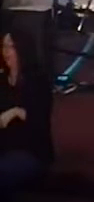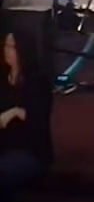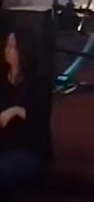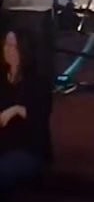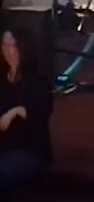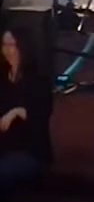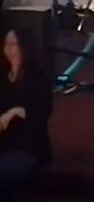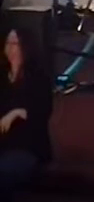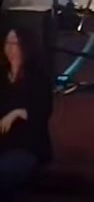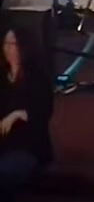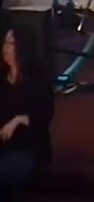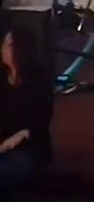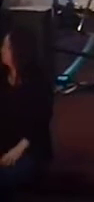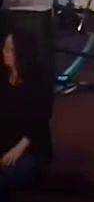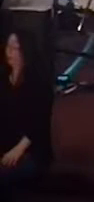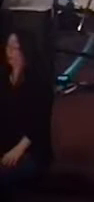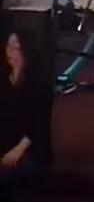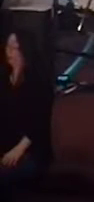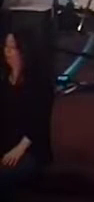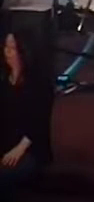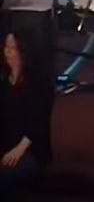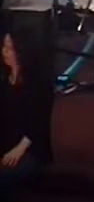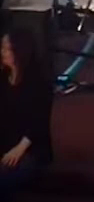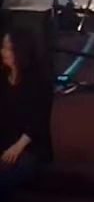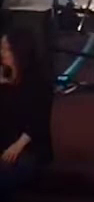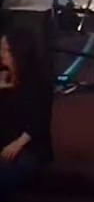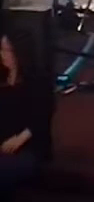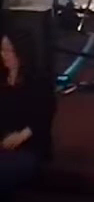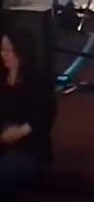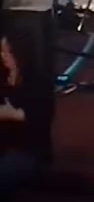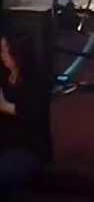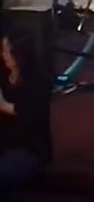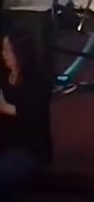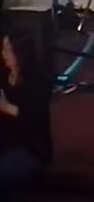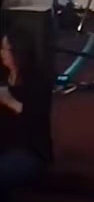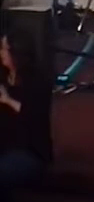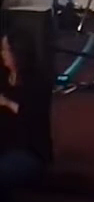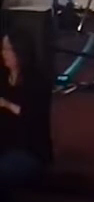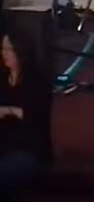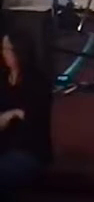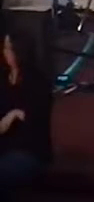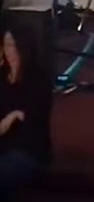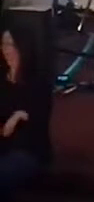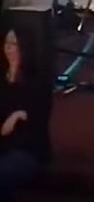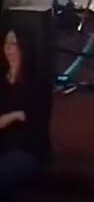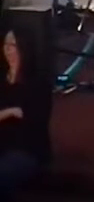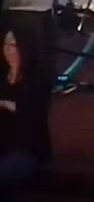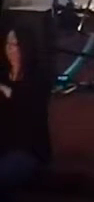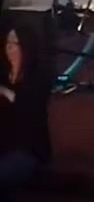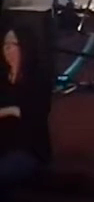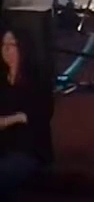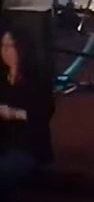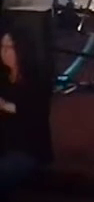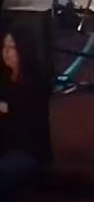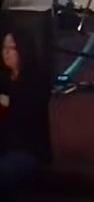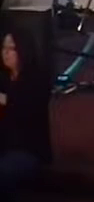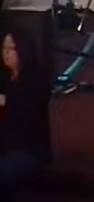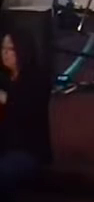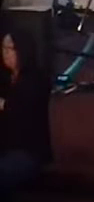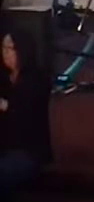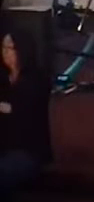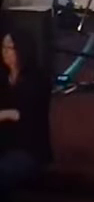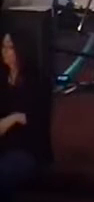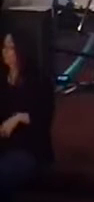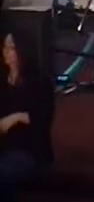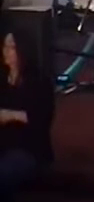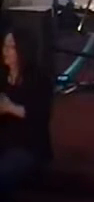is. No, that is not what Christ wants you to do. He doesn't want you to tell it like it is. He doesn't want you to just speak your mind. He wants you